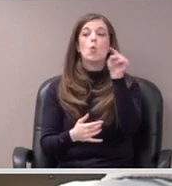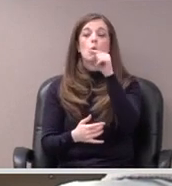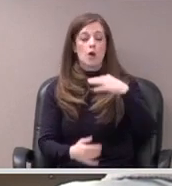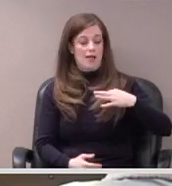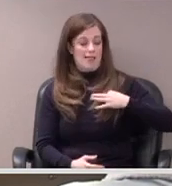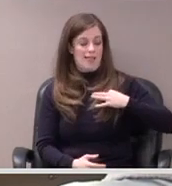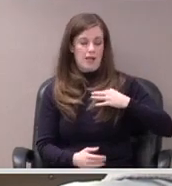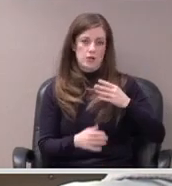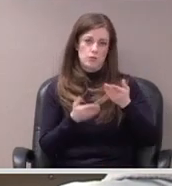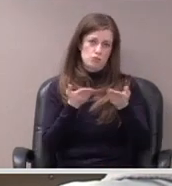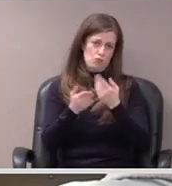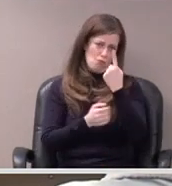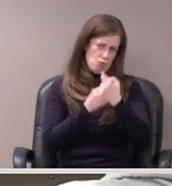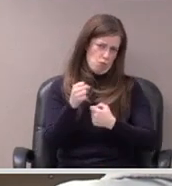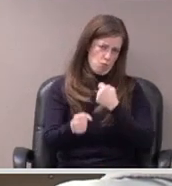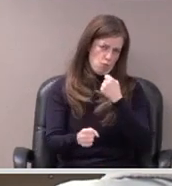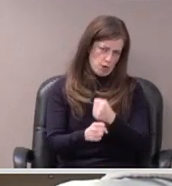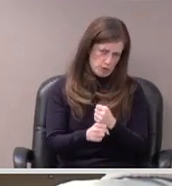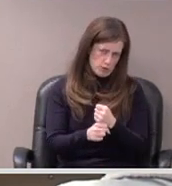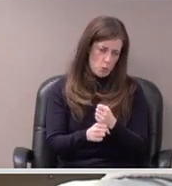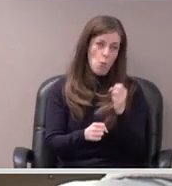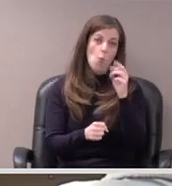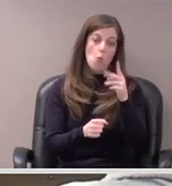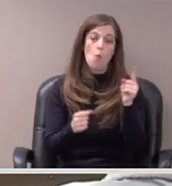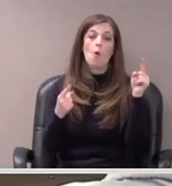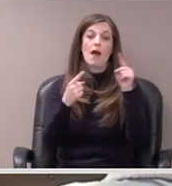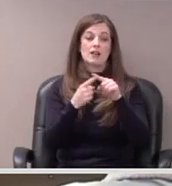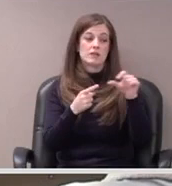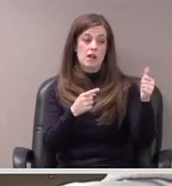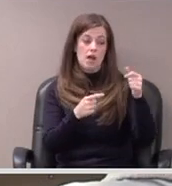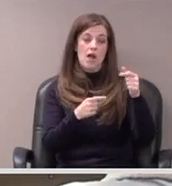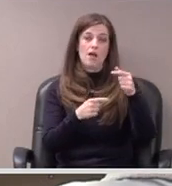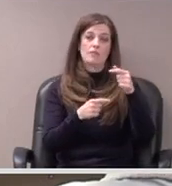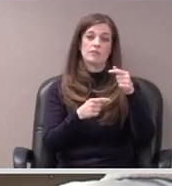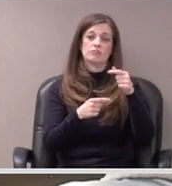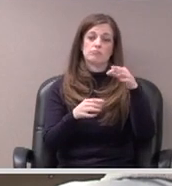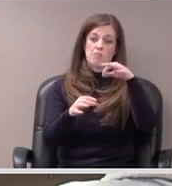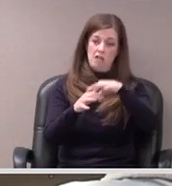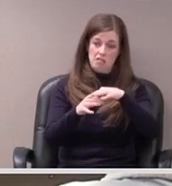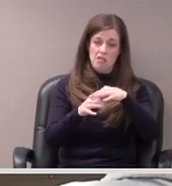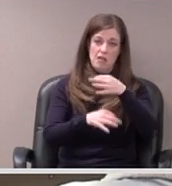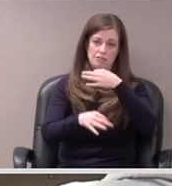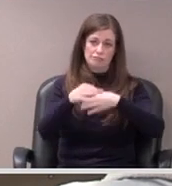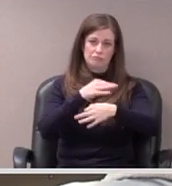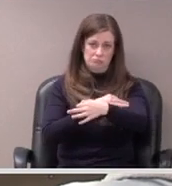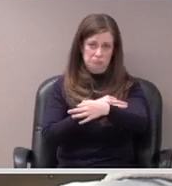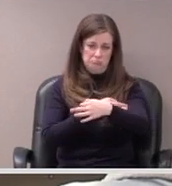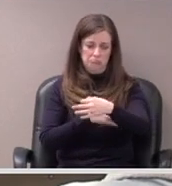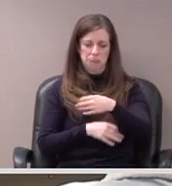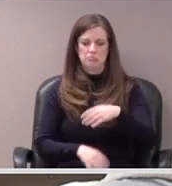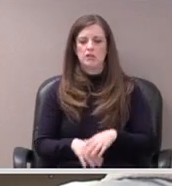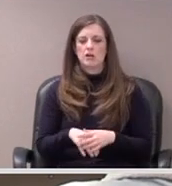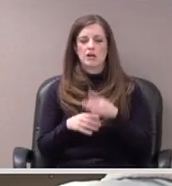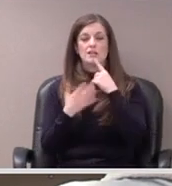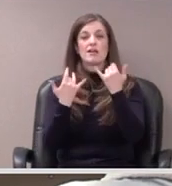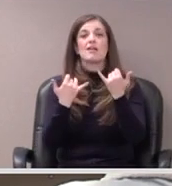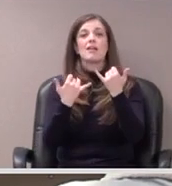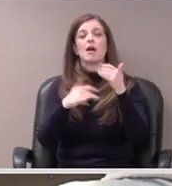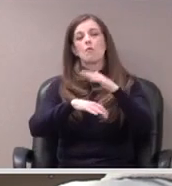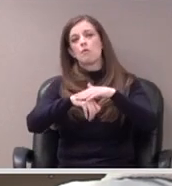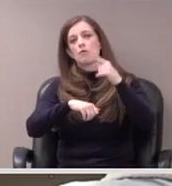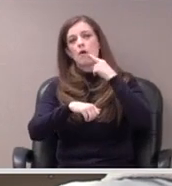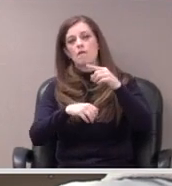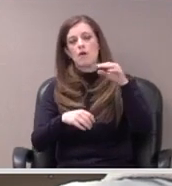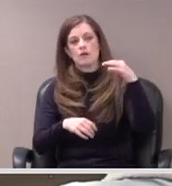a one-year term or until their successors are elected and duly qualified. At this time, I will call for